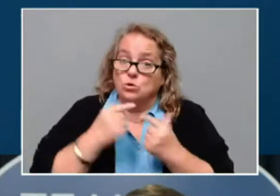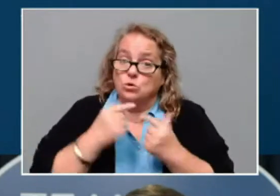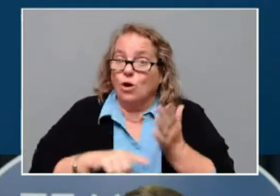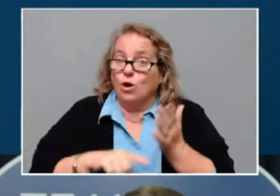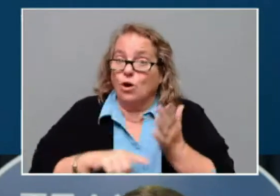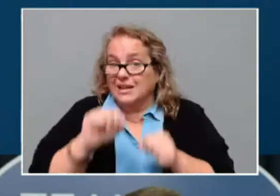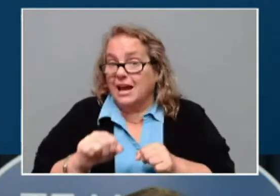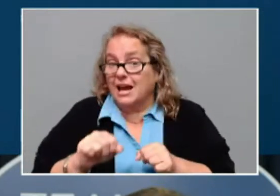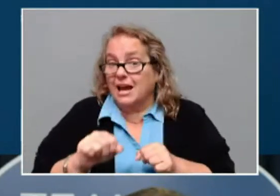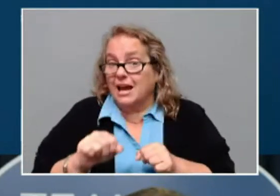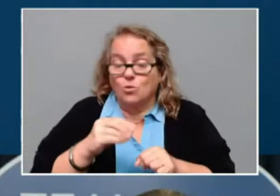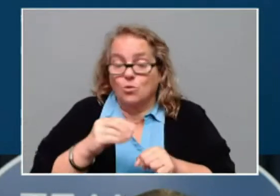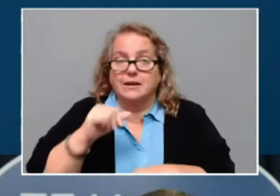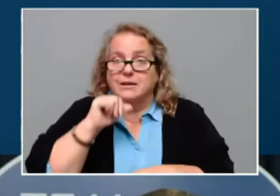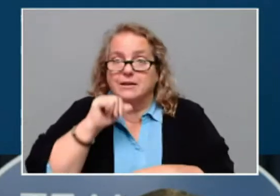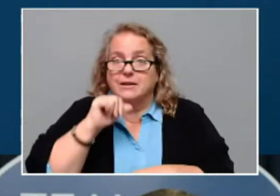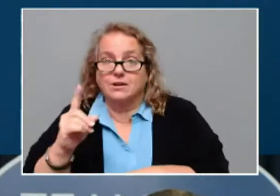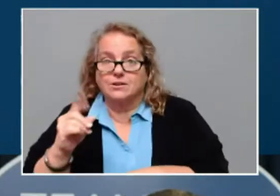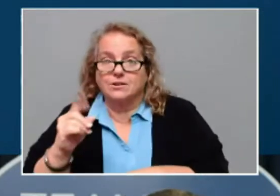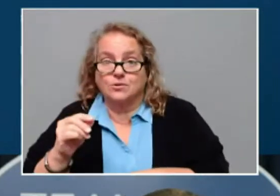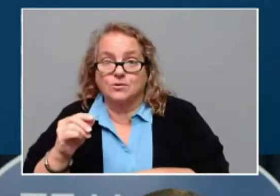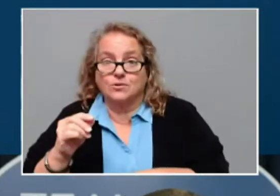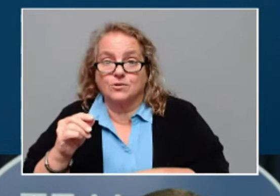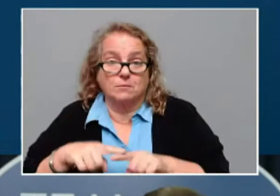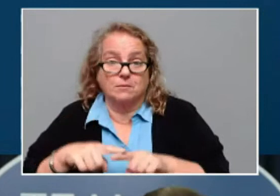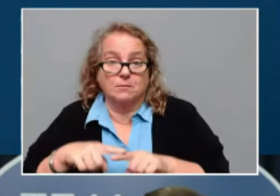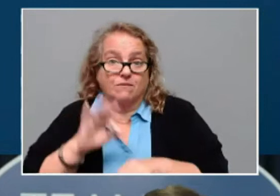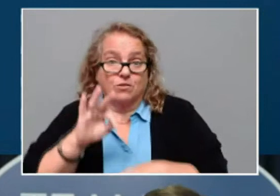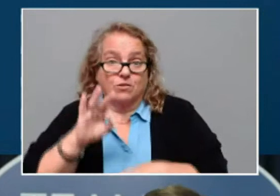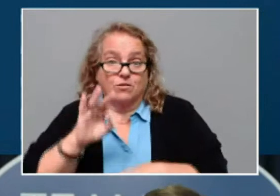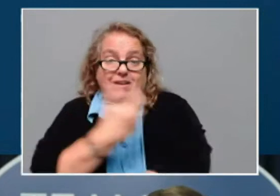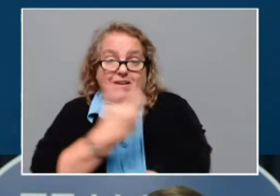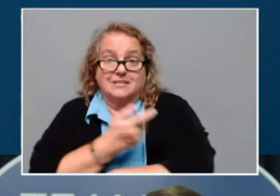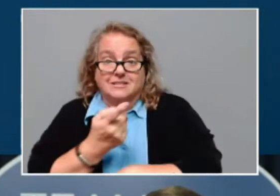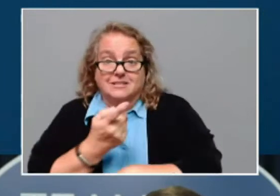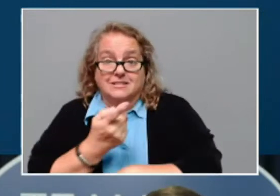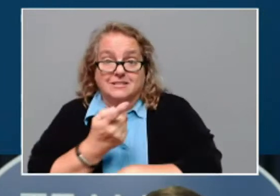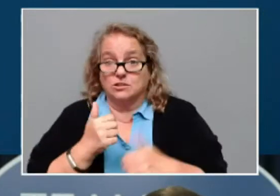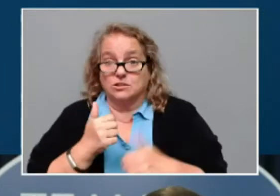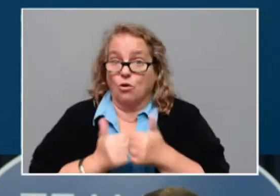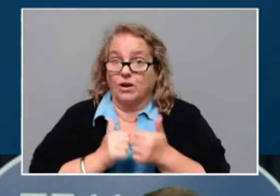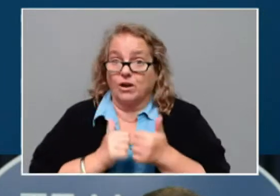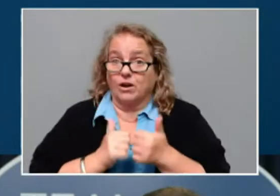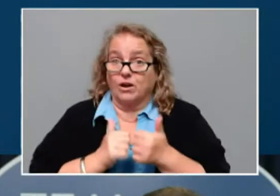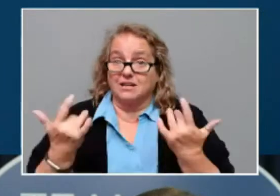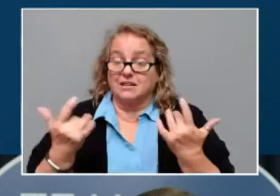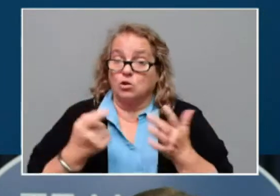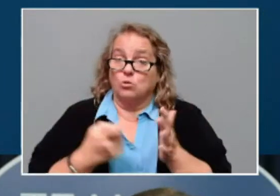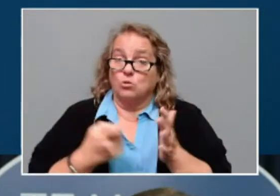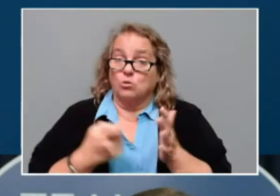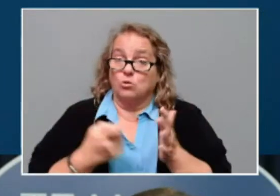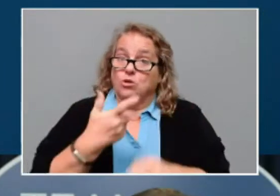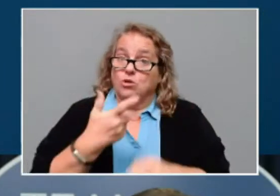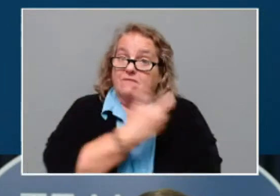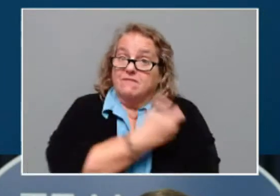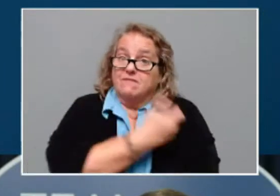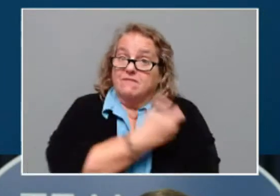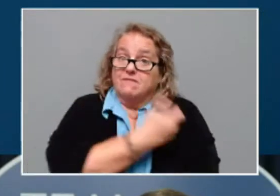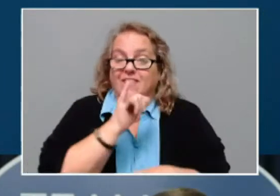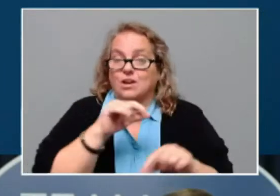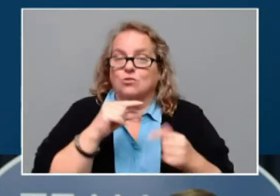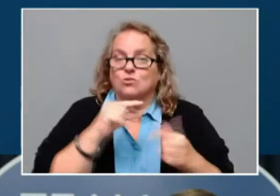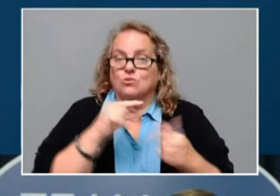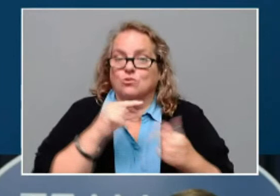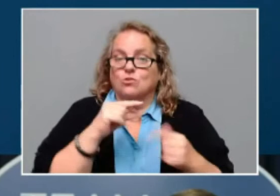whether you are vaccinated. I think if a major sporting event required you to be vaccinated, this is a group that would do it. I